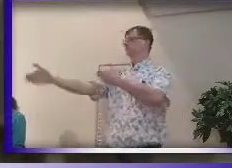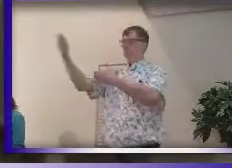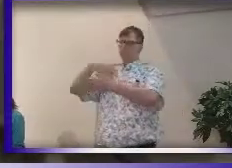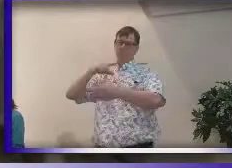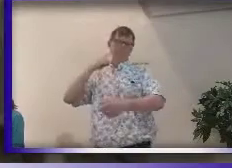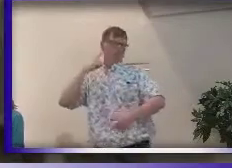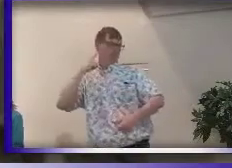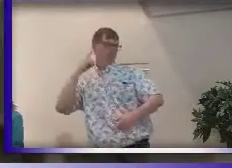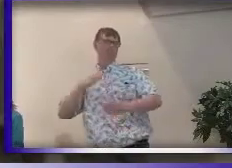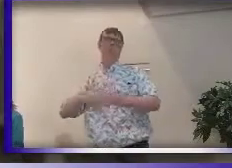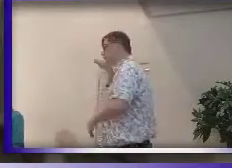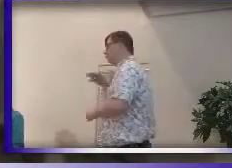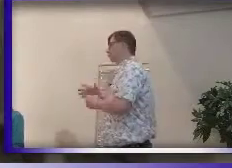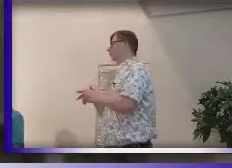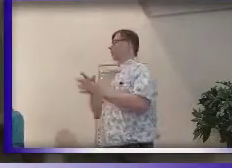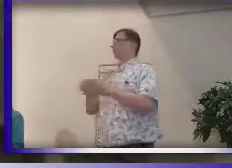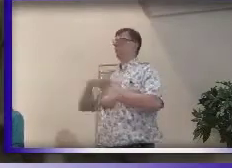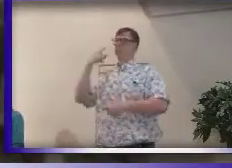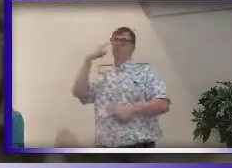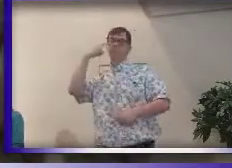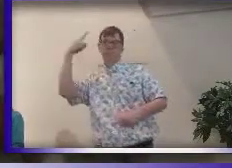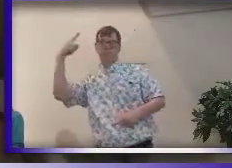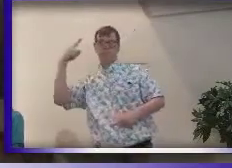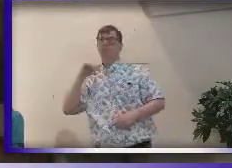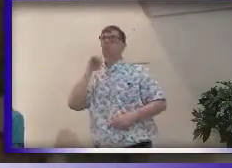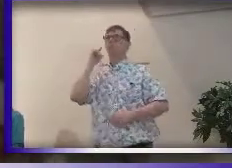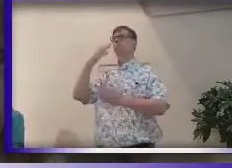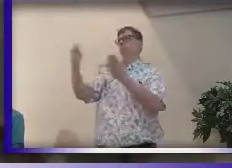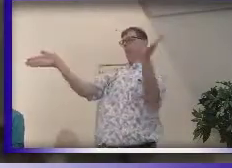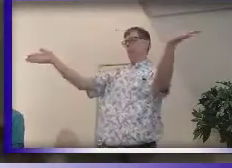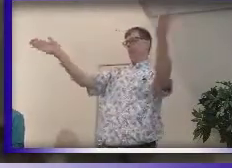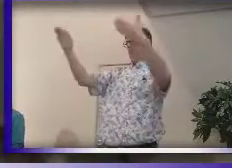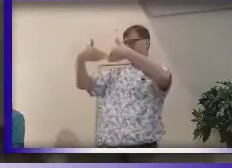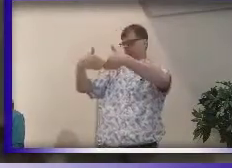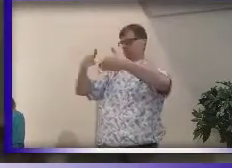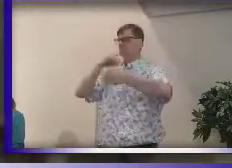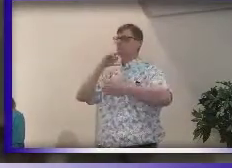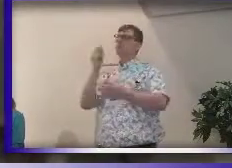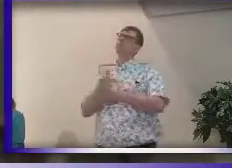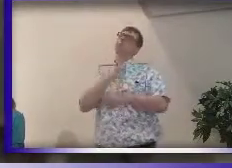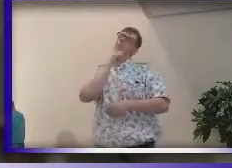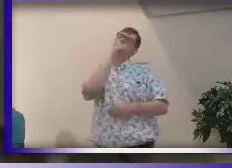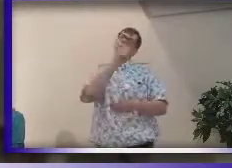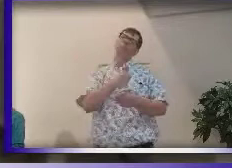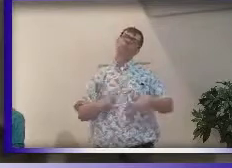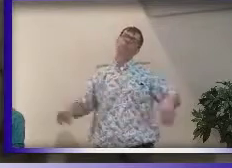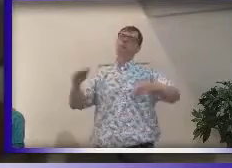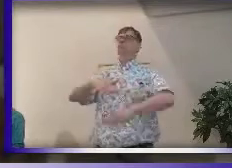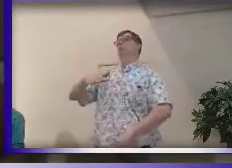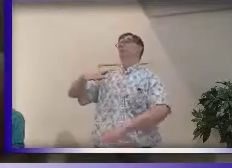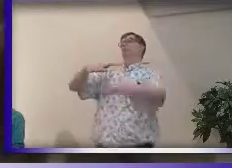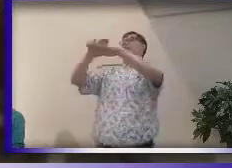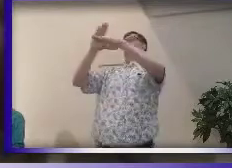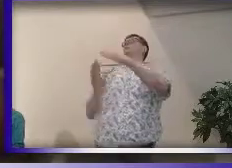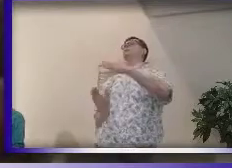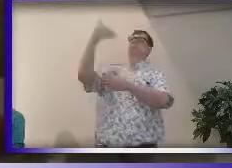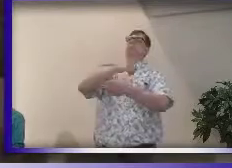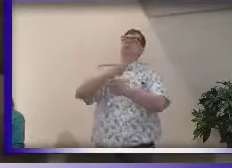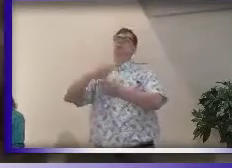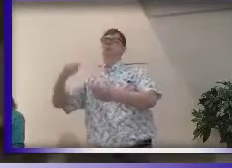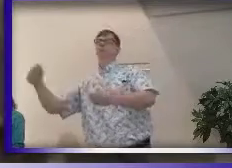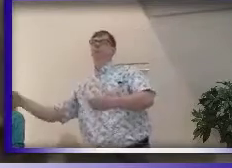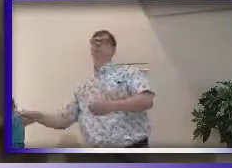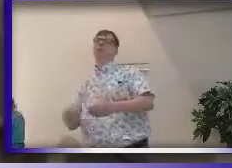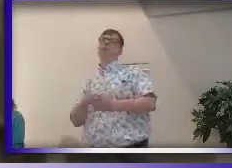that divine being to rise up in each and every one of us. And that is the truth of our magnificent